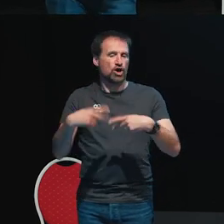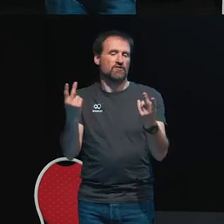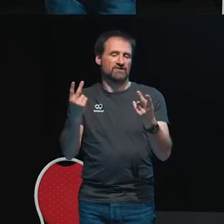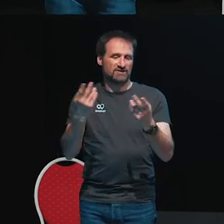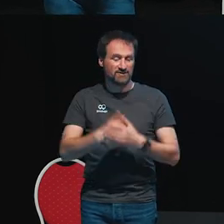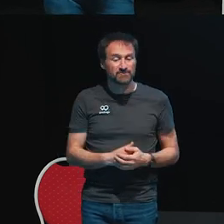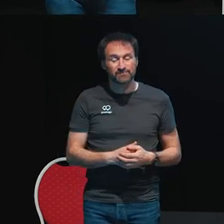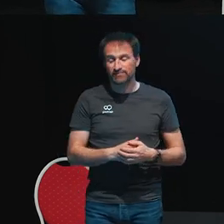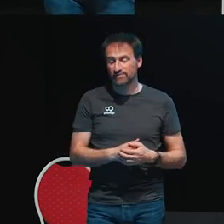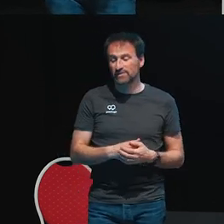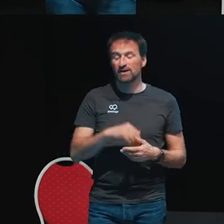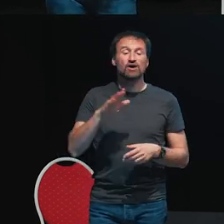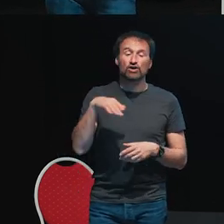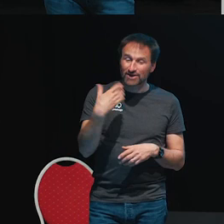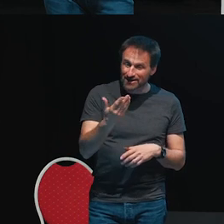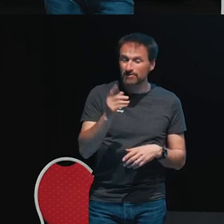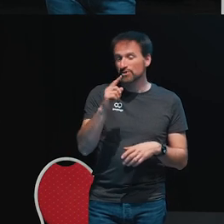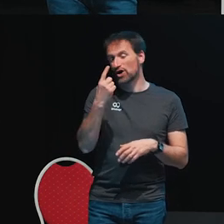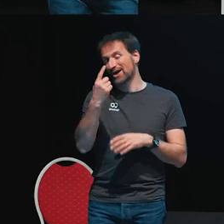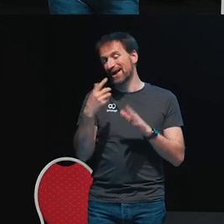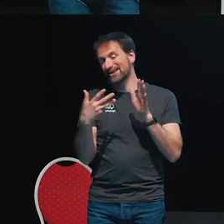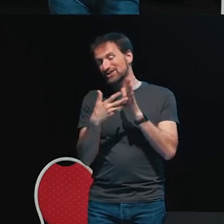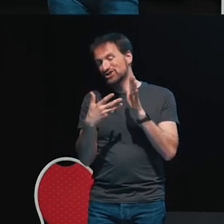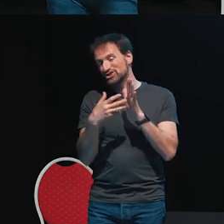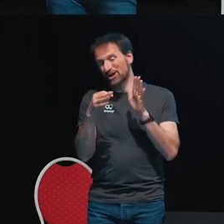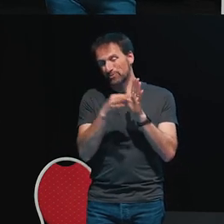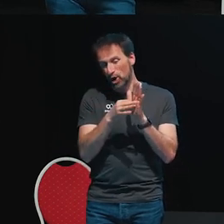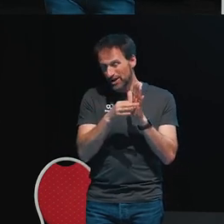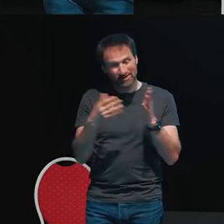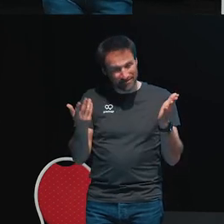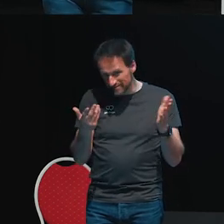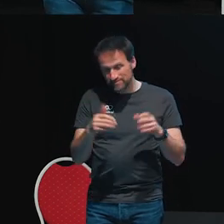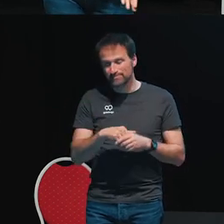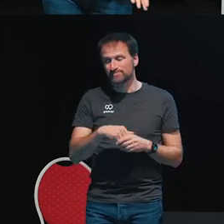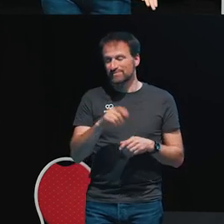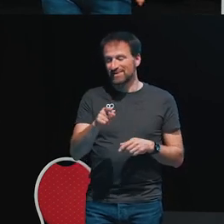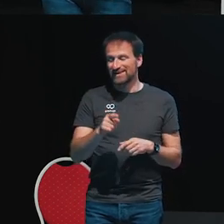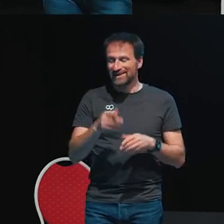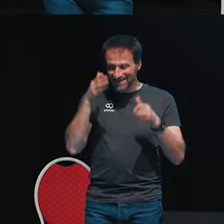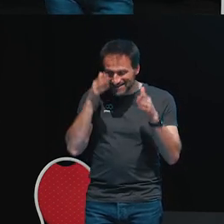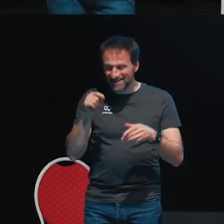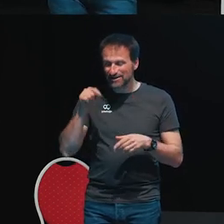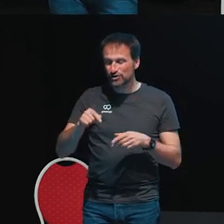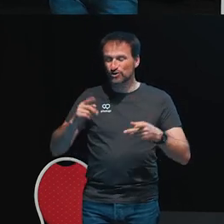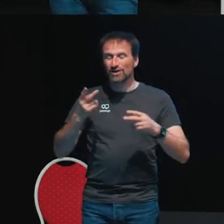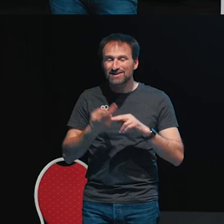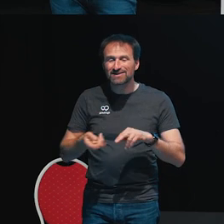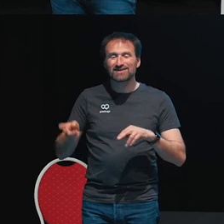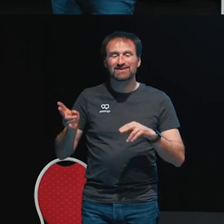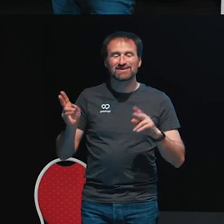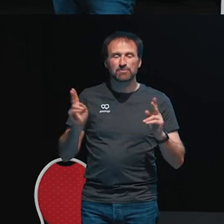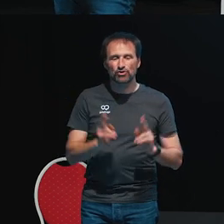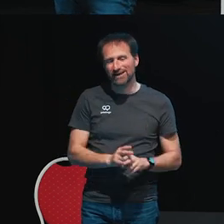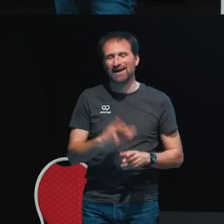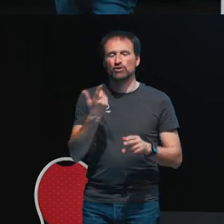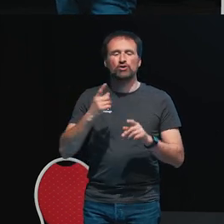another kind of like checkpoint, which is intent to deprecate and remove. So again, if the feature